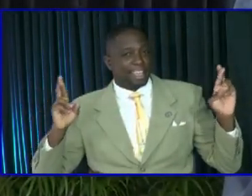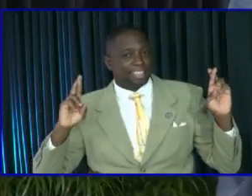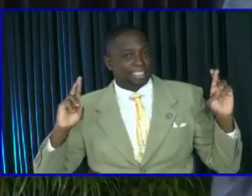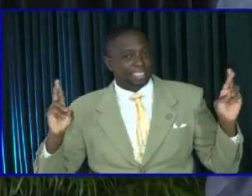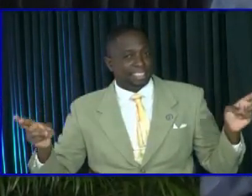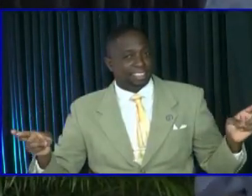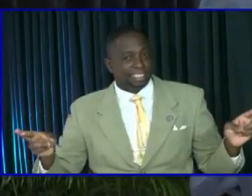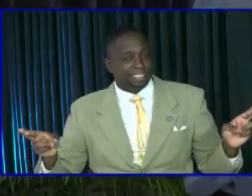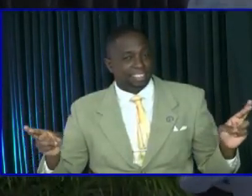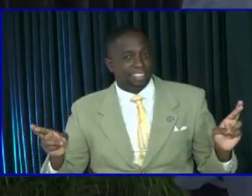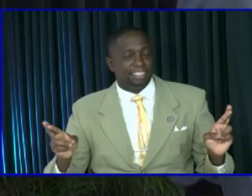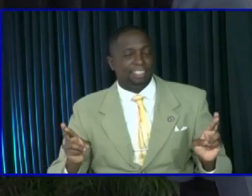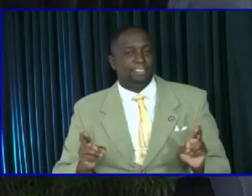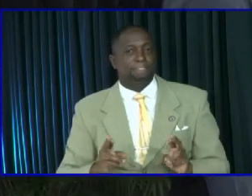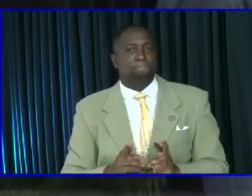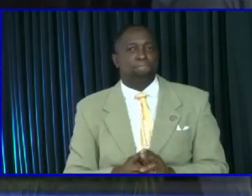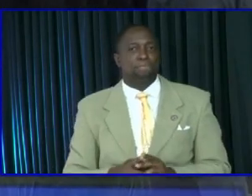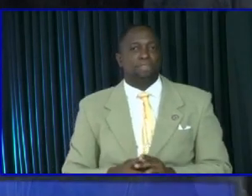ready?